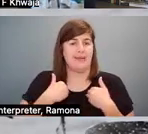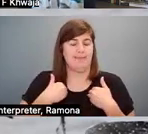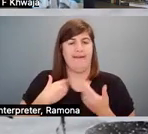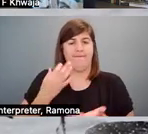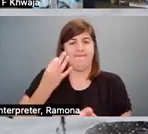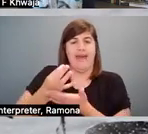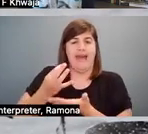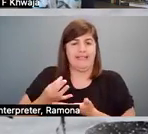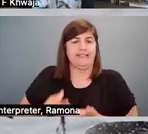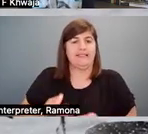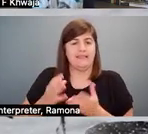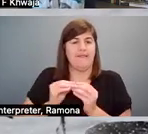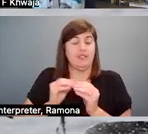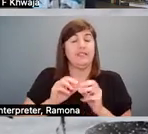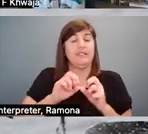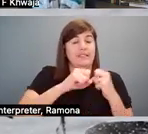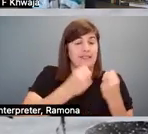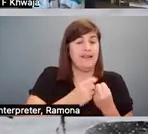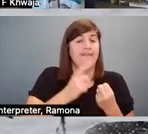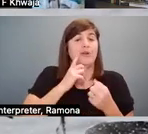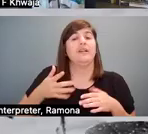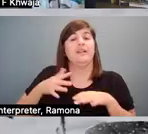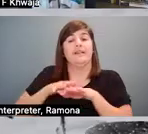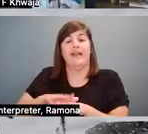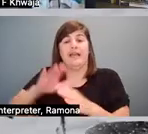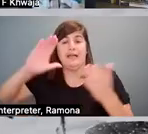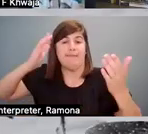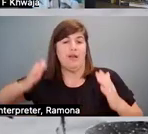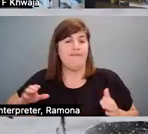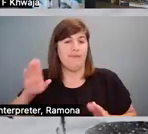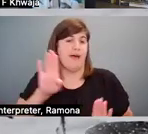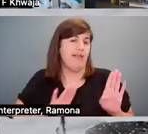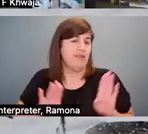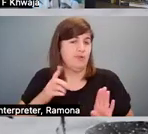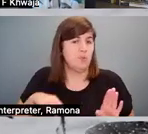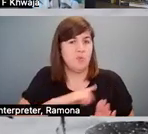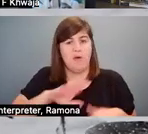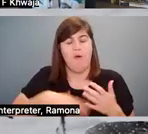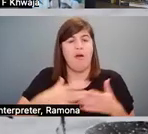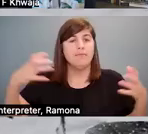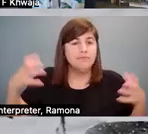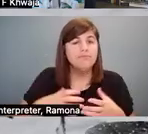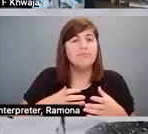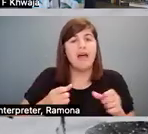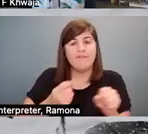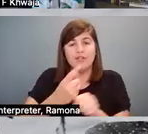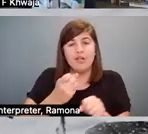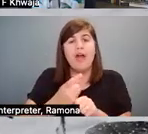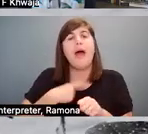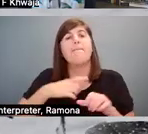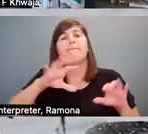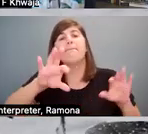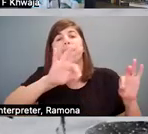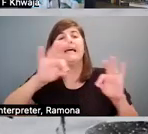It's the Society for Integrative and Comparative Biology. We all gather there every year, and I pick out some of the people who I just